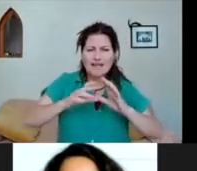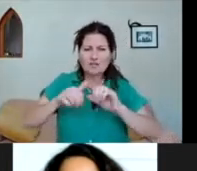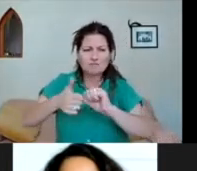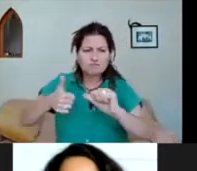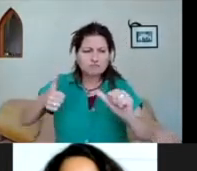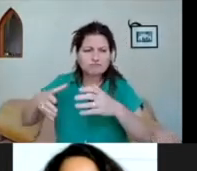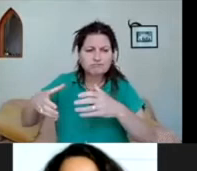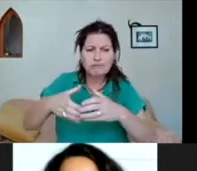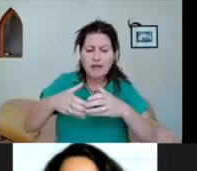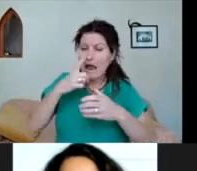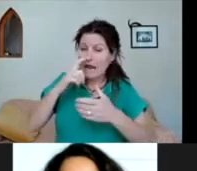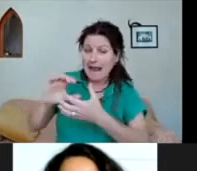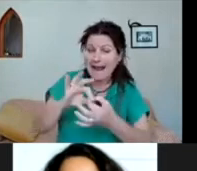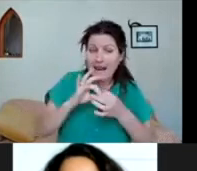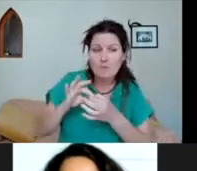with.